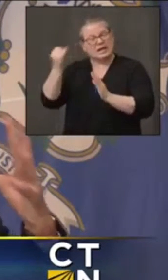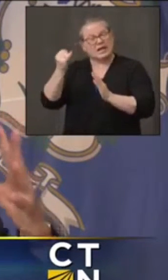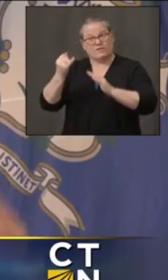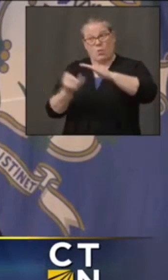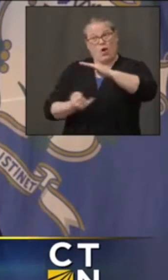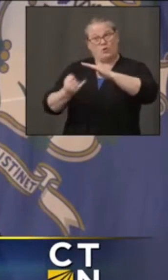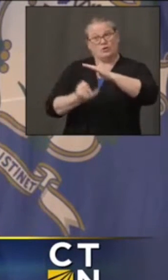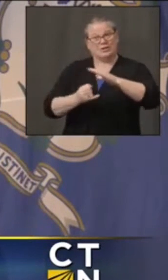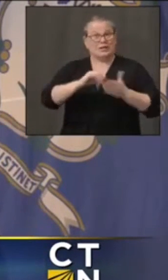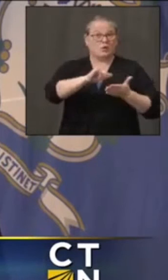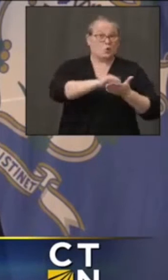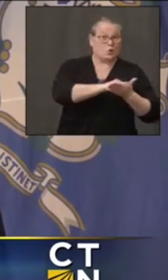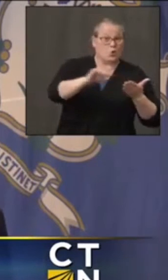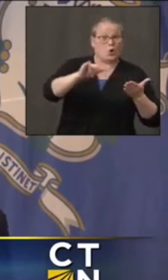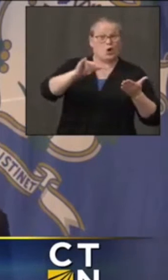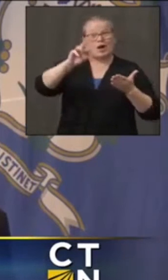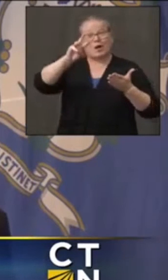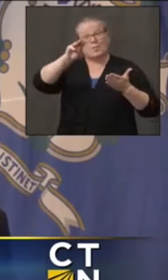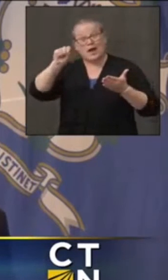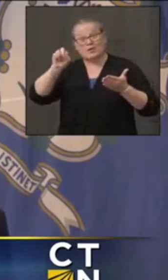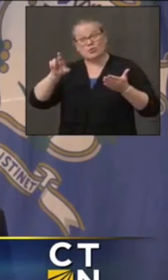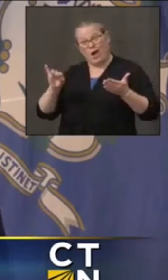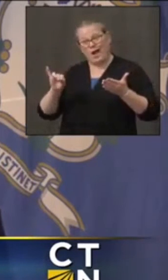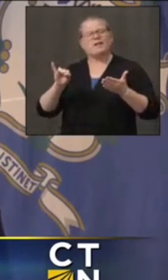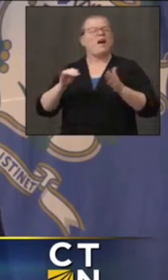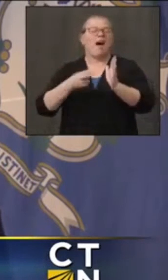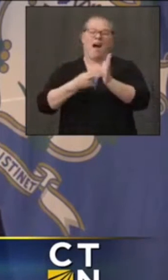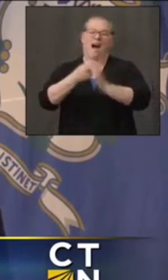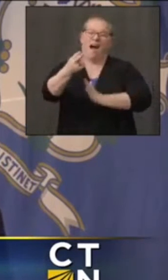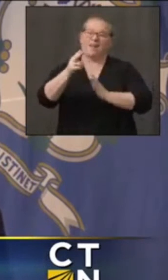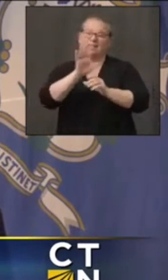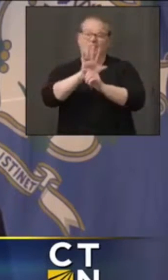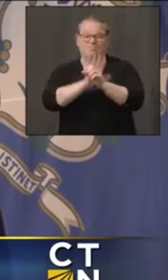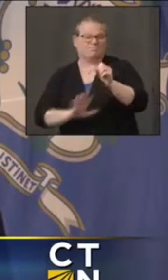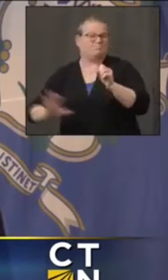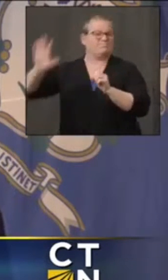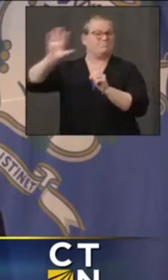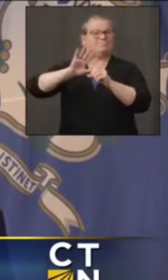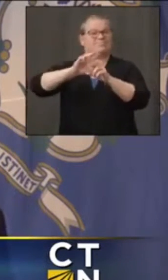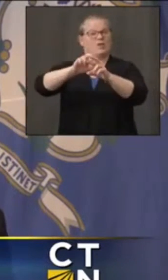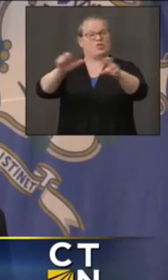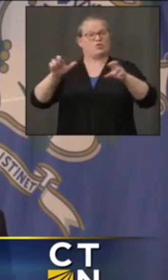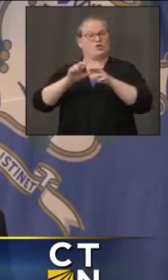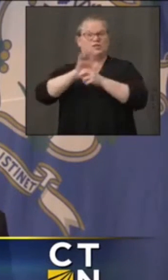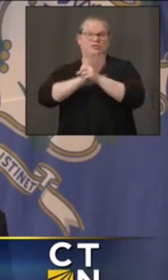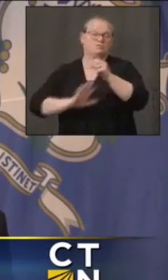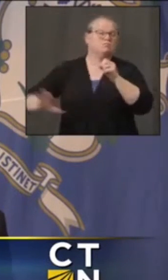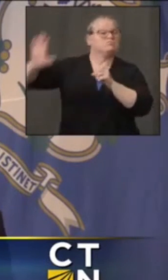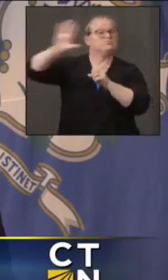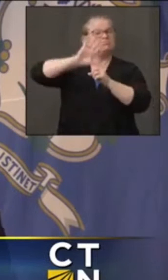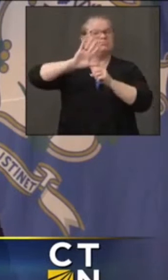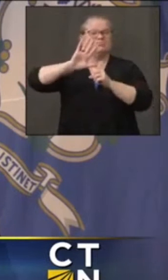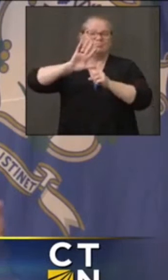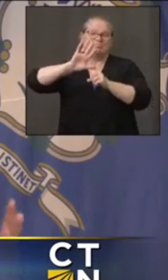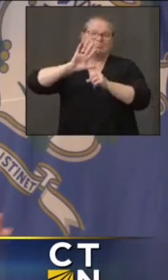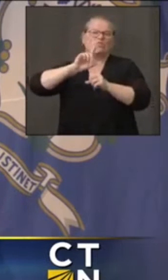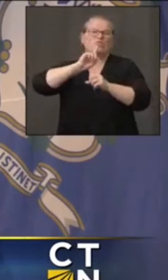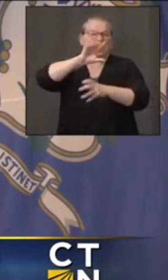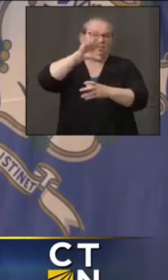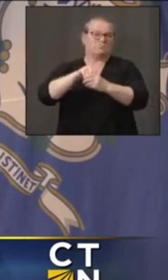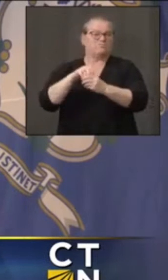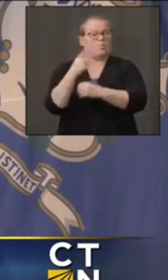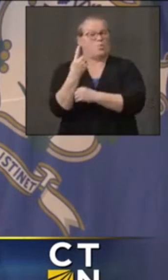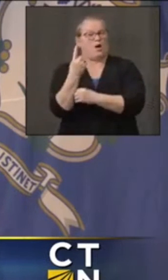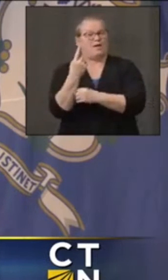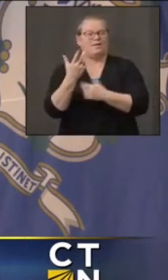we're one region. I think you're going to find it very complicated to say you can't go into New York or New York can't come out here. So I think